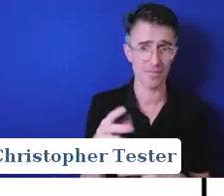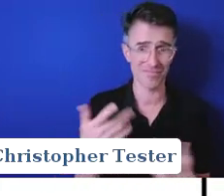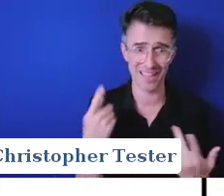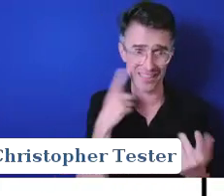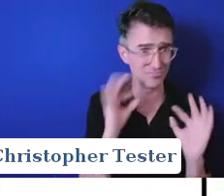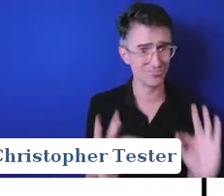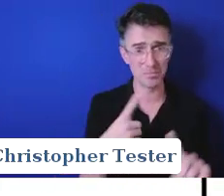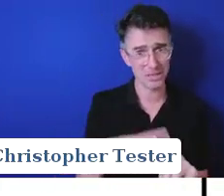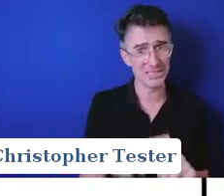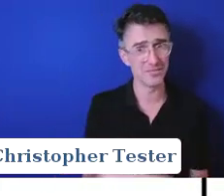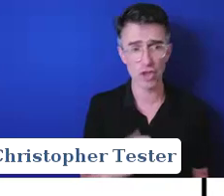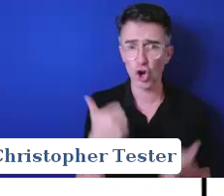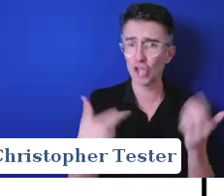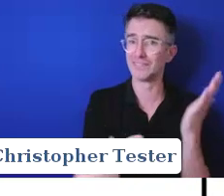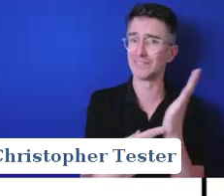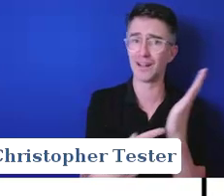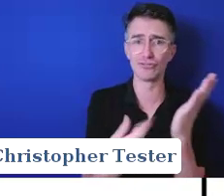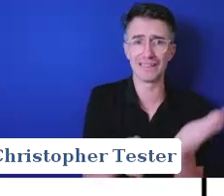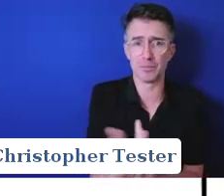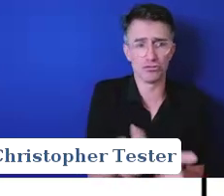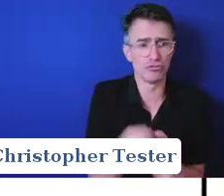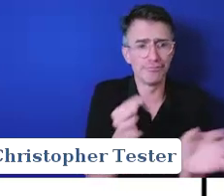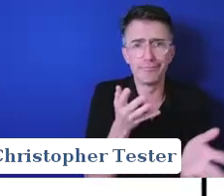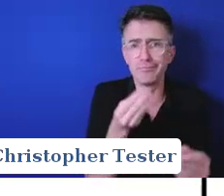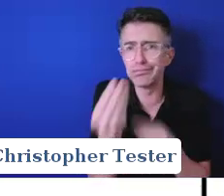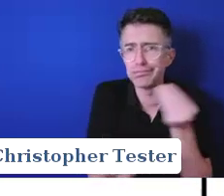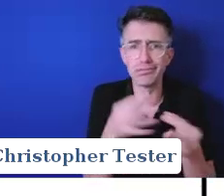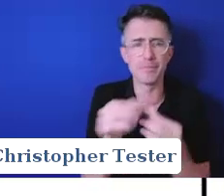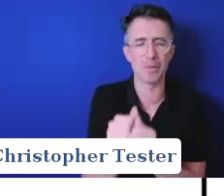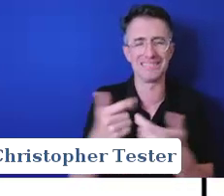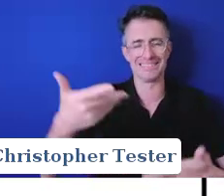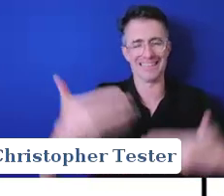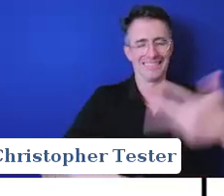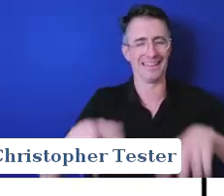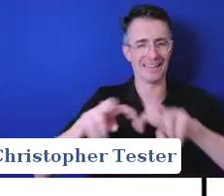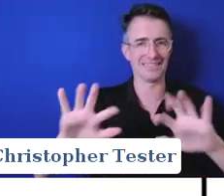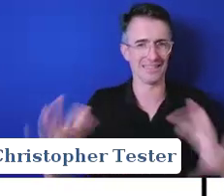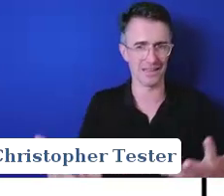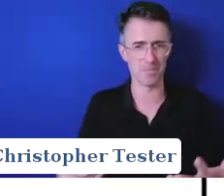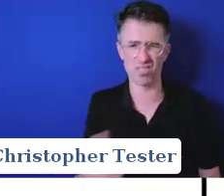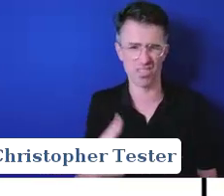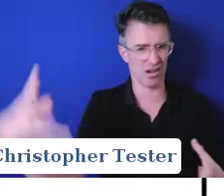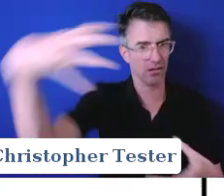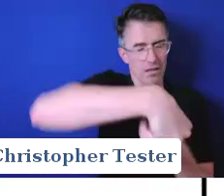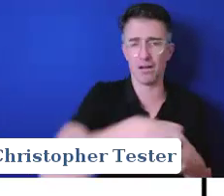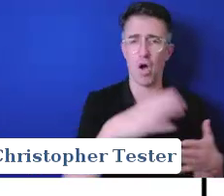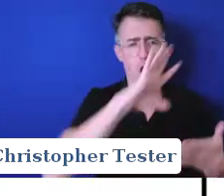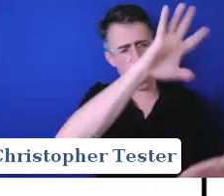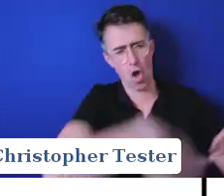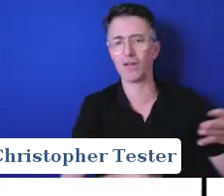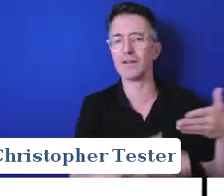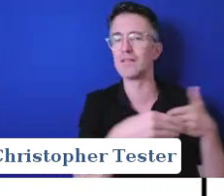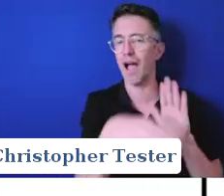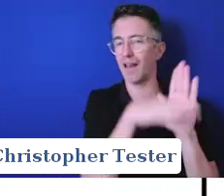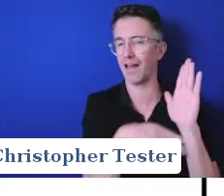technical stuff about disability assessments there in the guidance. And we will also interested to invite you to the